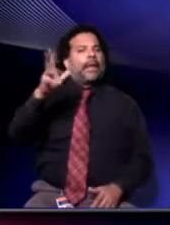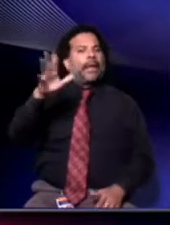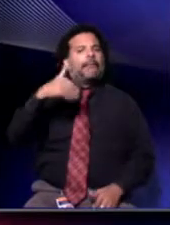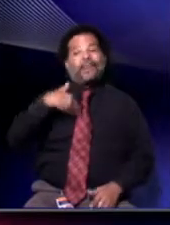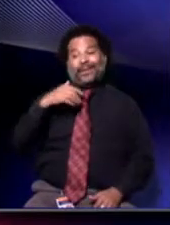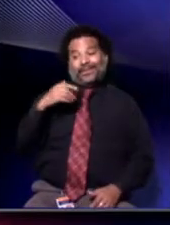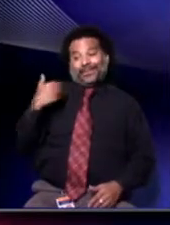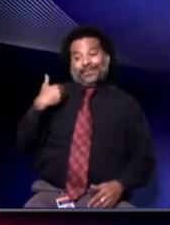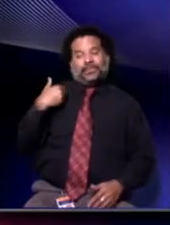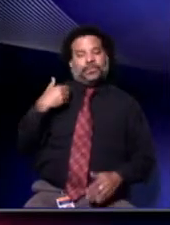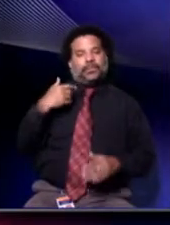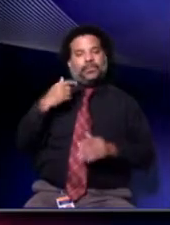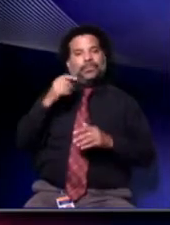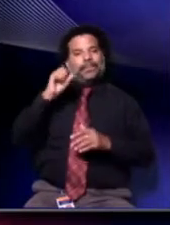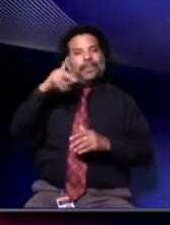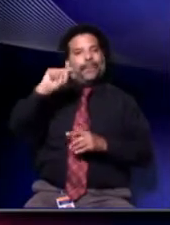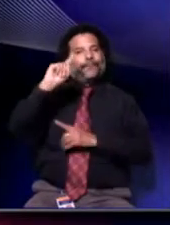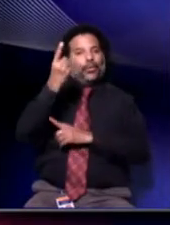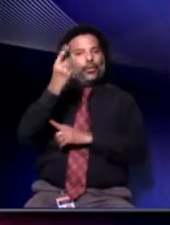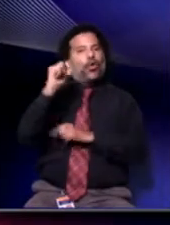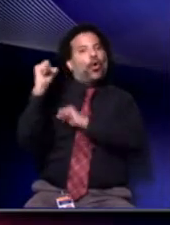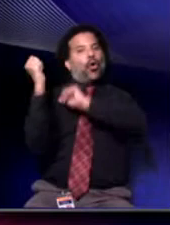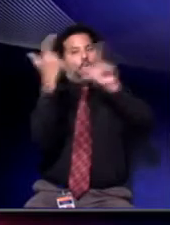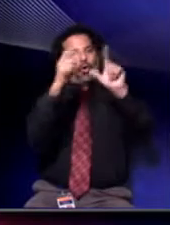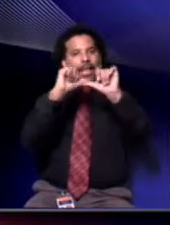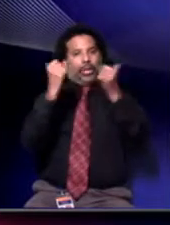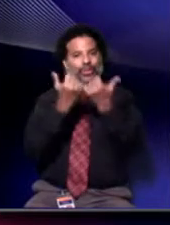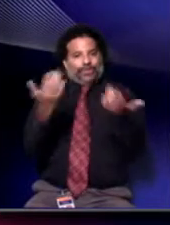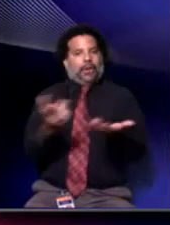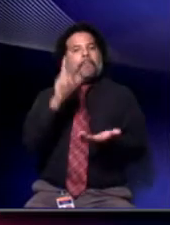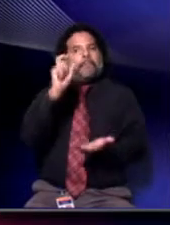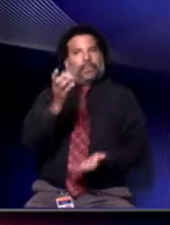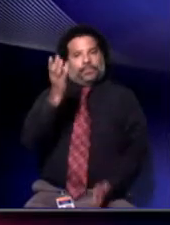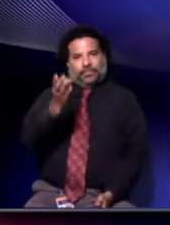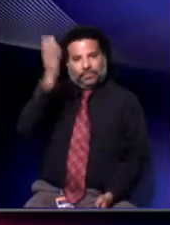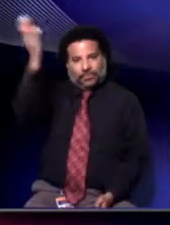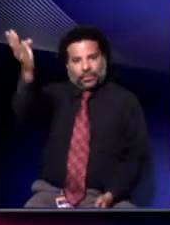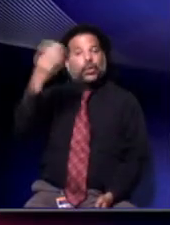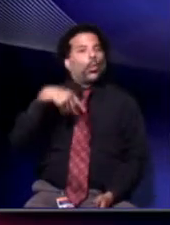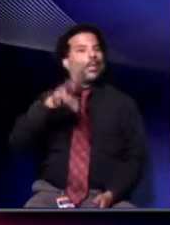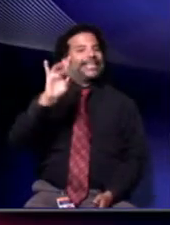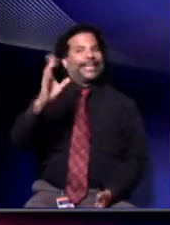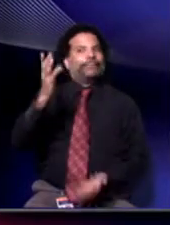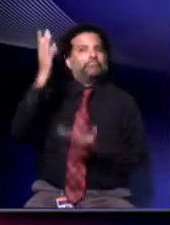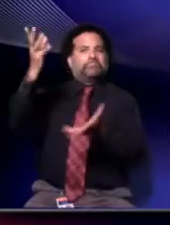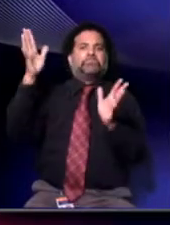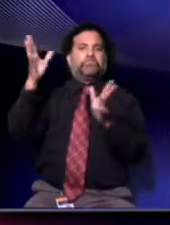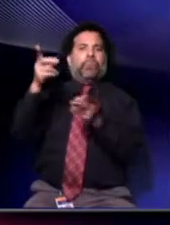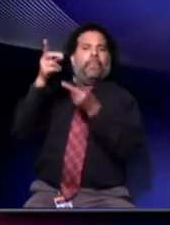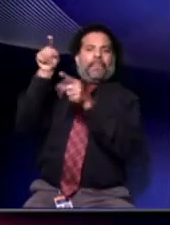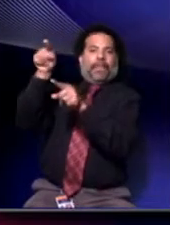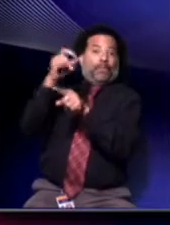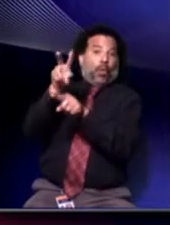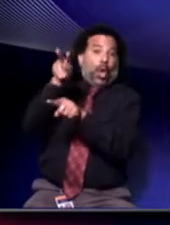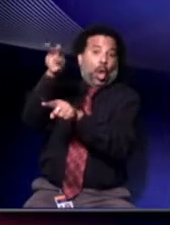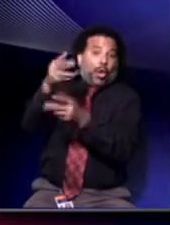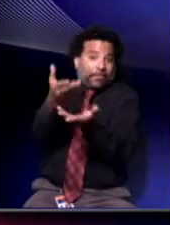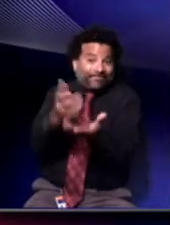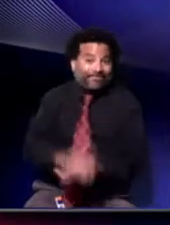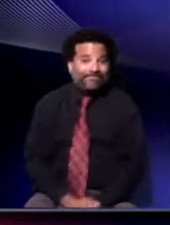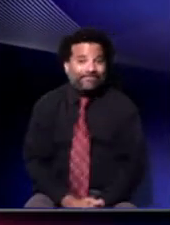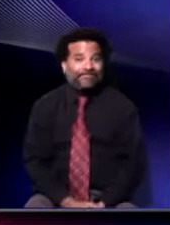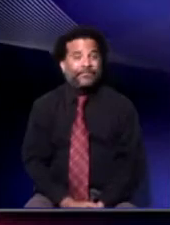and by law, you have to post your budget before you can even submit it to OSBB, and we did that. Thank you.